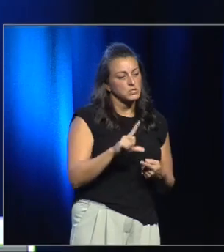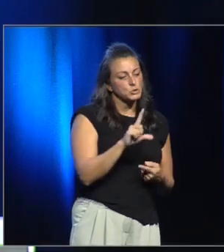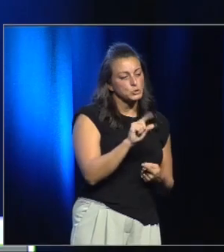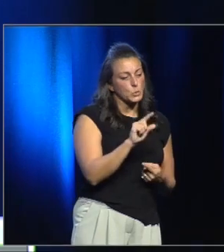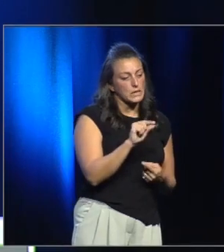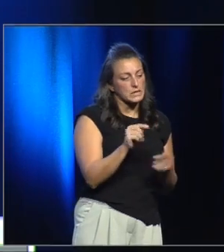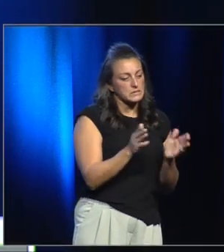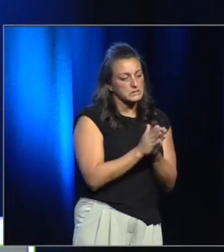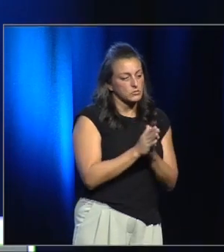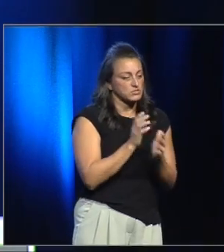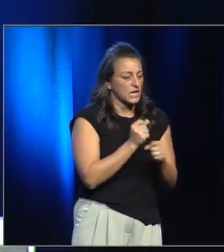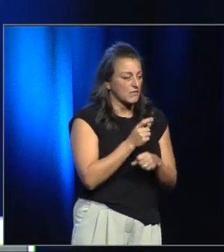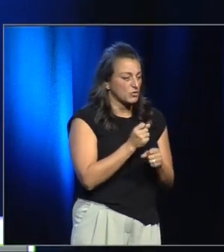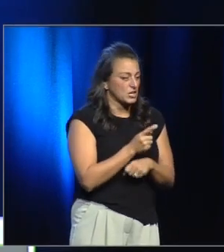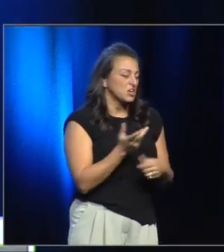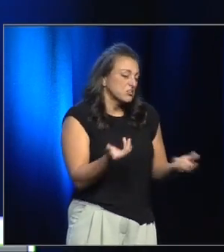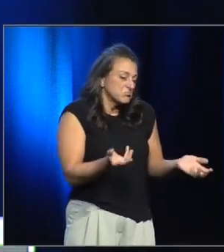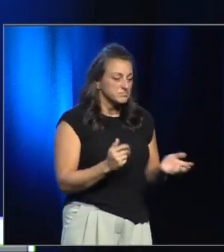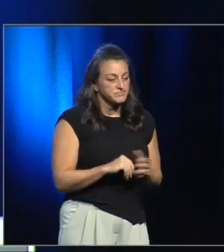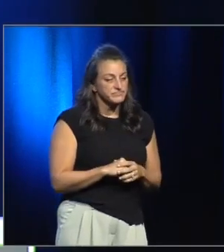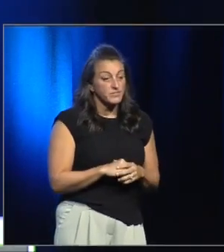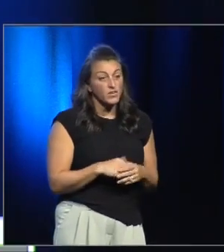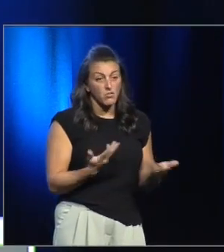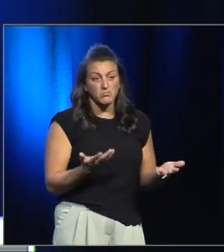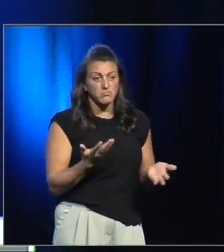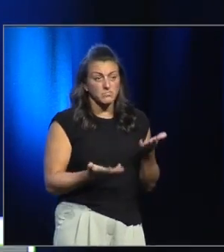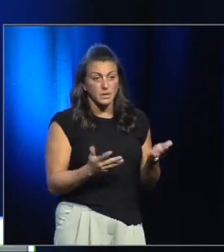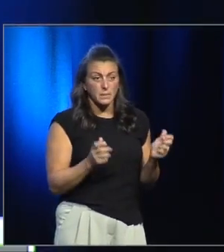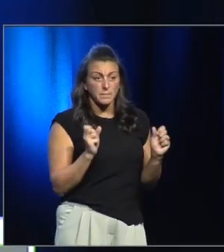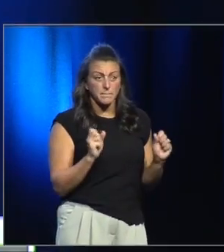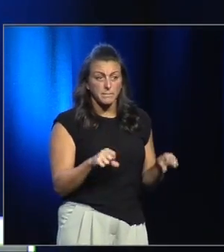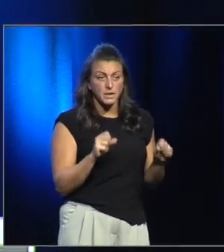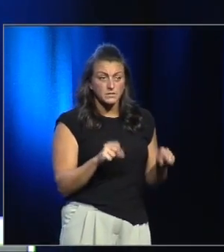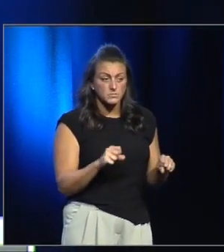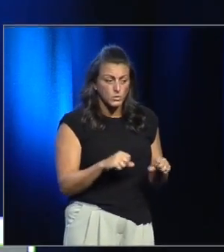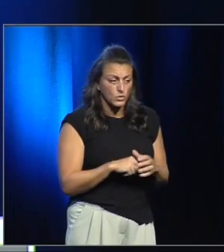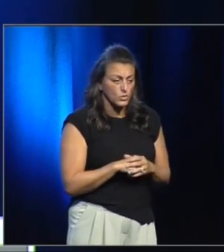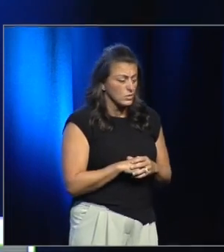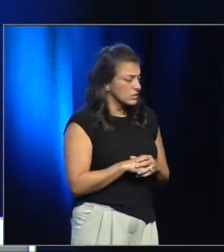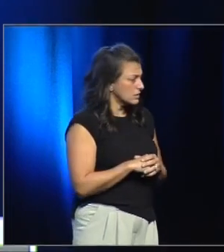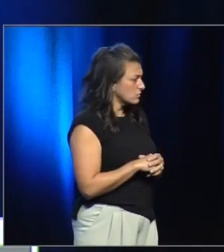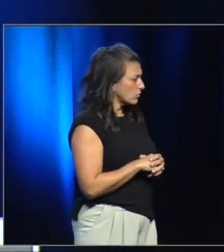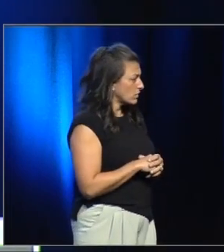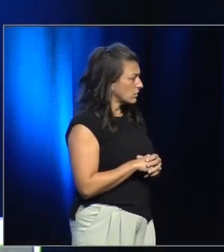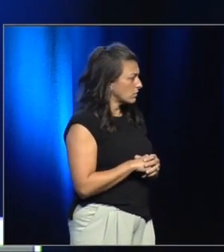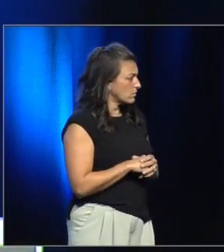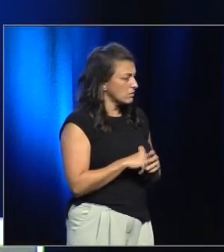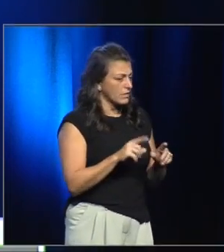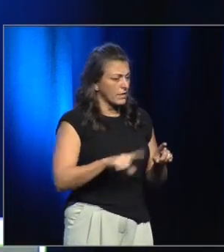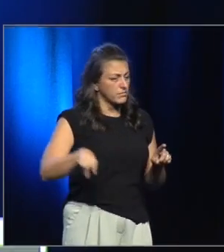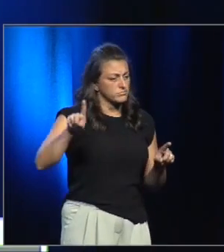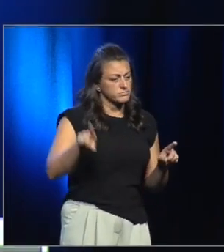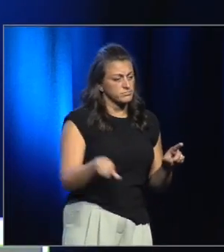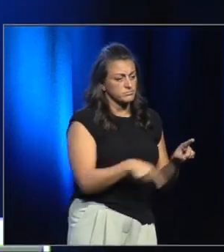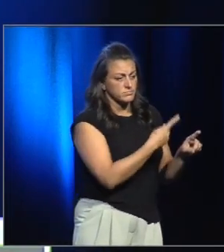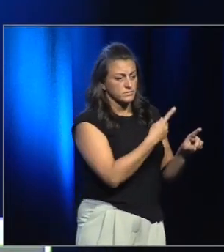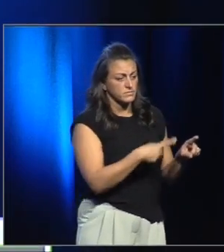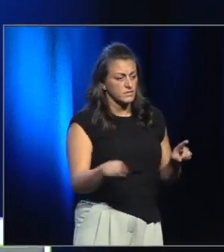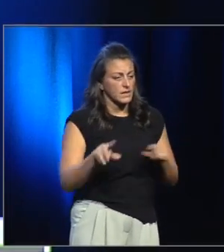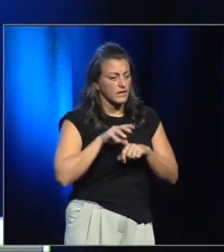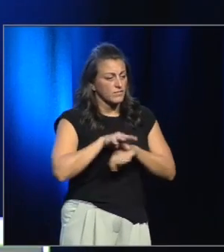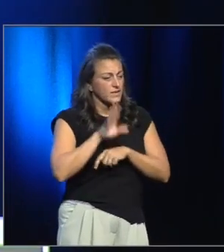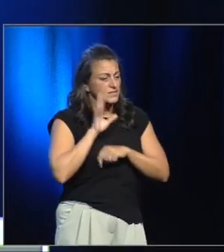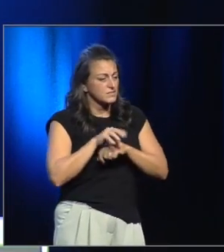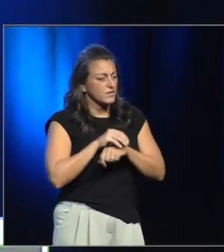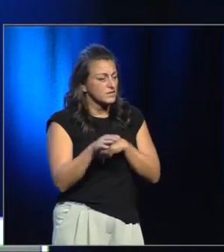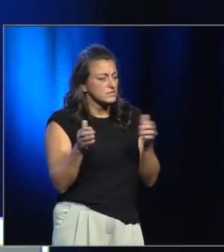which is why people didn't pick up on it. So it's possible that there's a local effect that's affecting just a small component of the population. which is